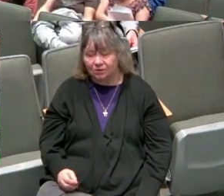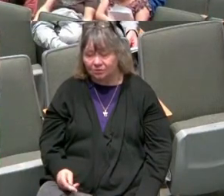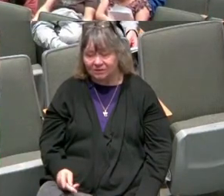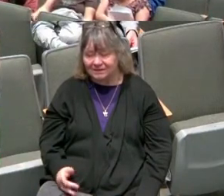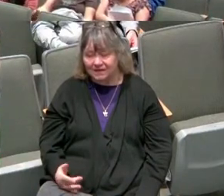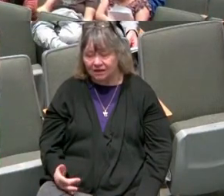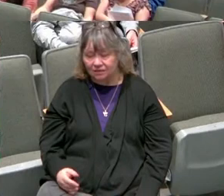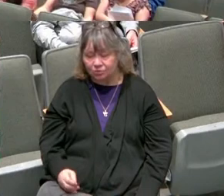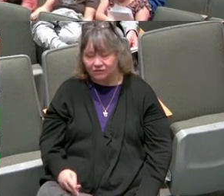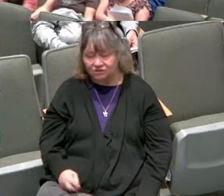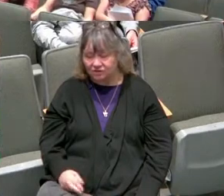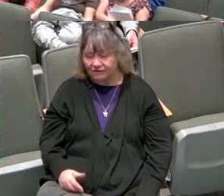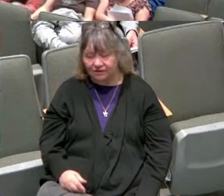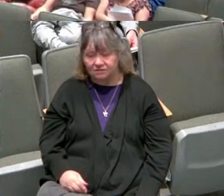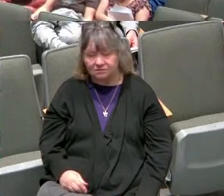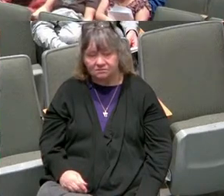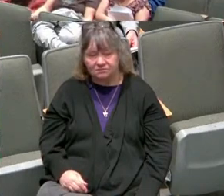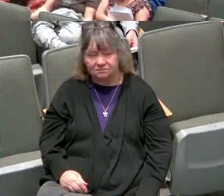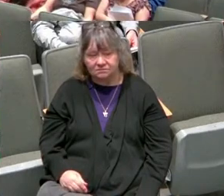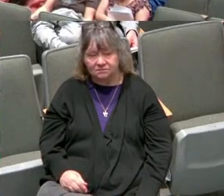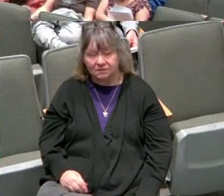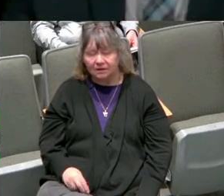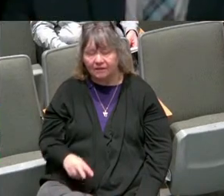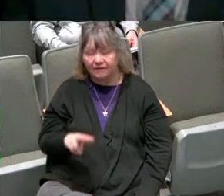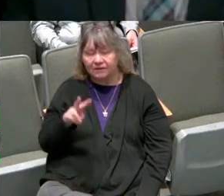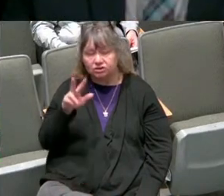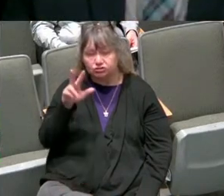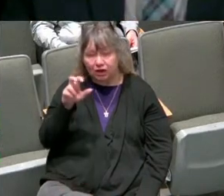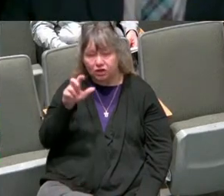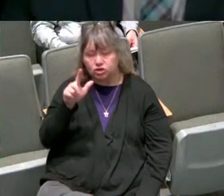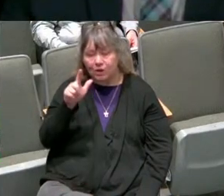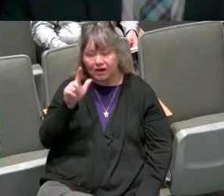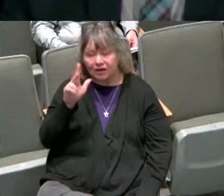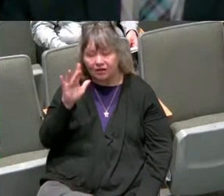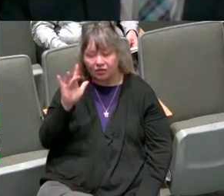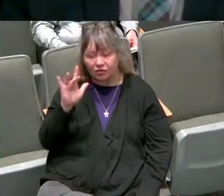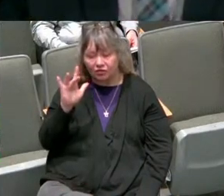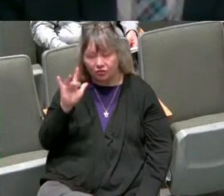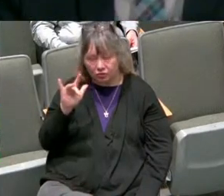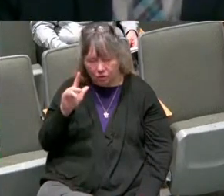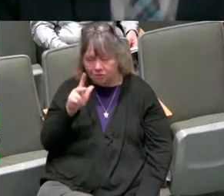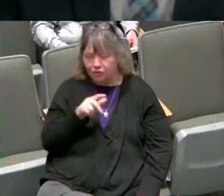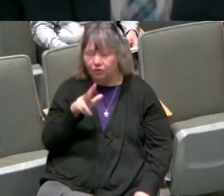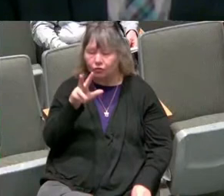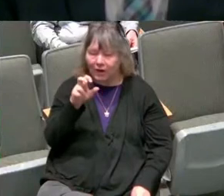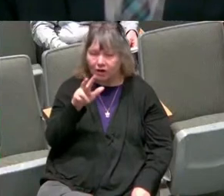this carry is 323 to 10.